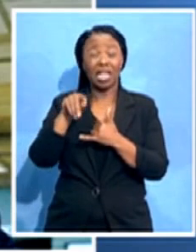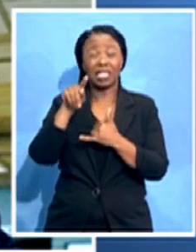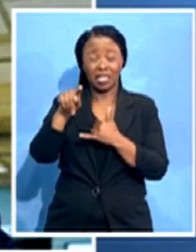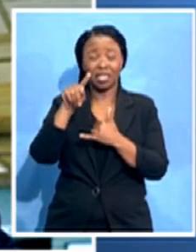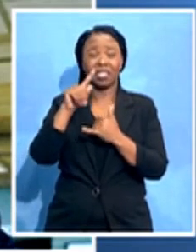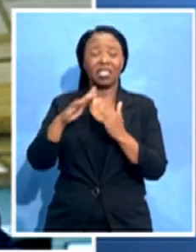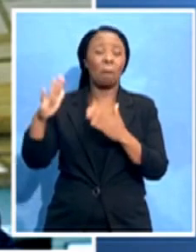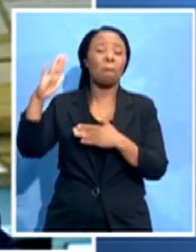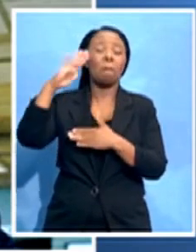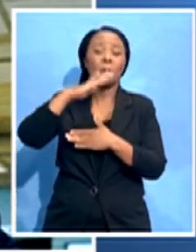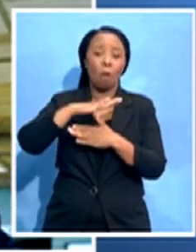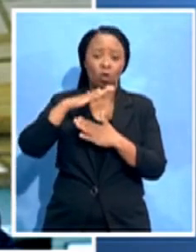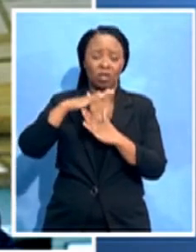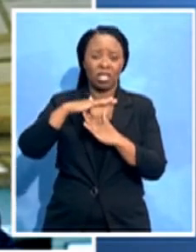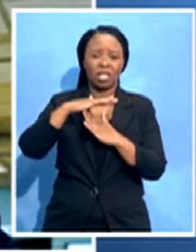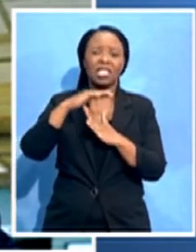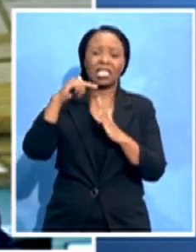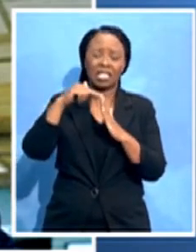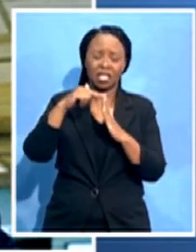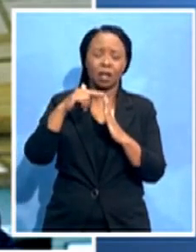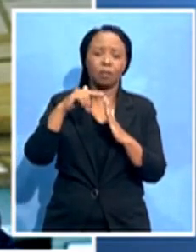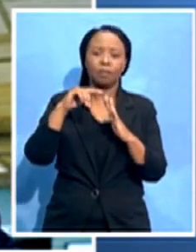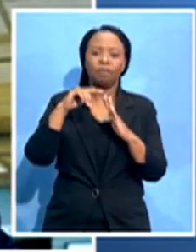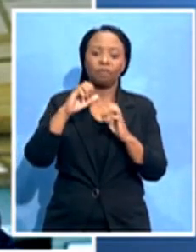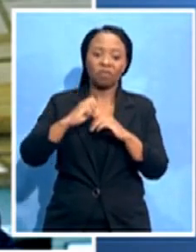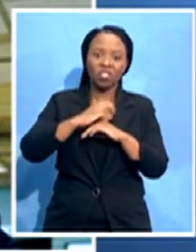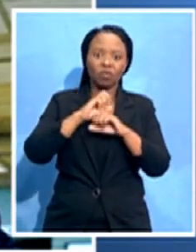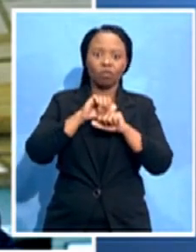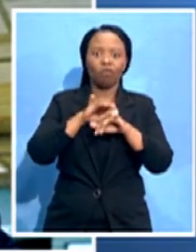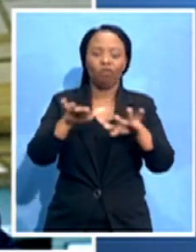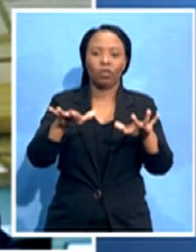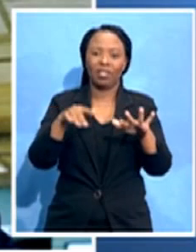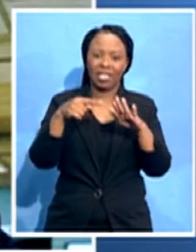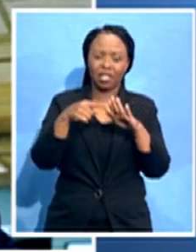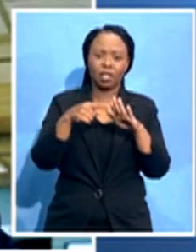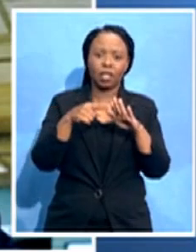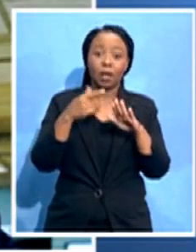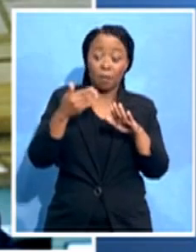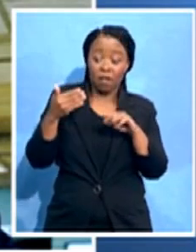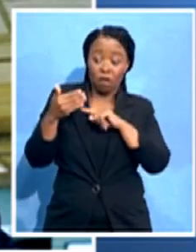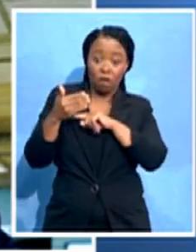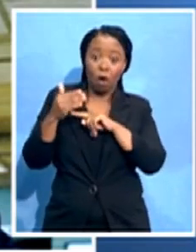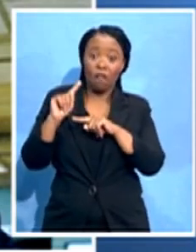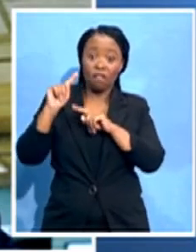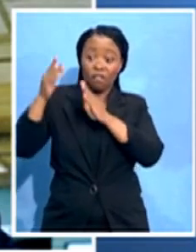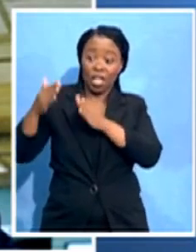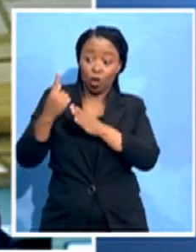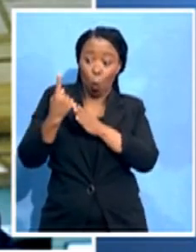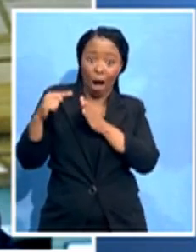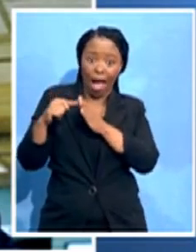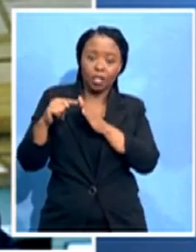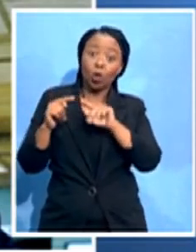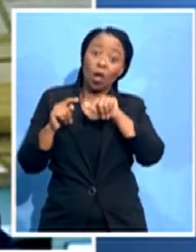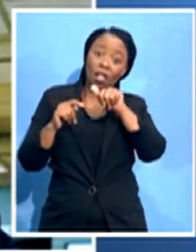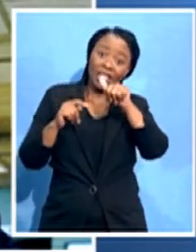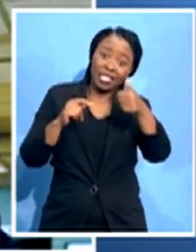virus shape. It's not that one that we experienced during phase 1. This one now is dominant. And